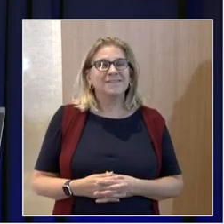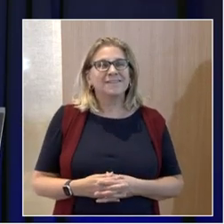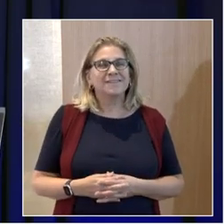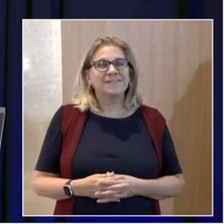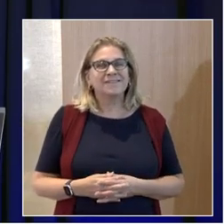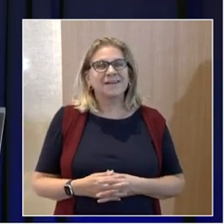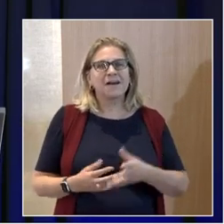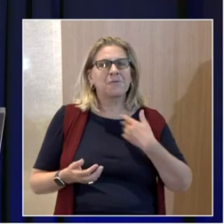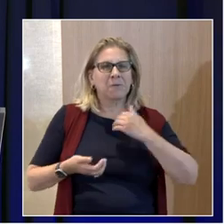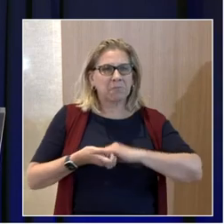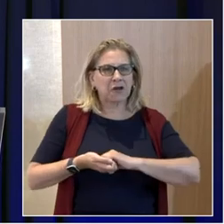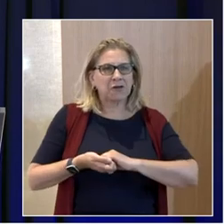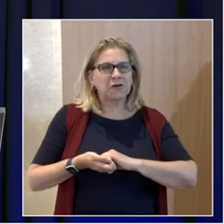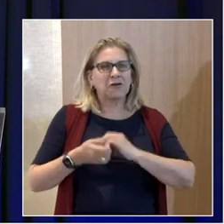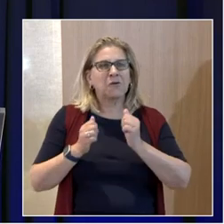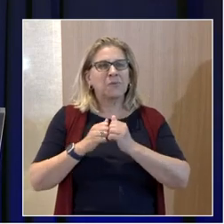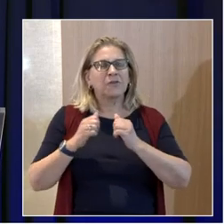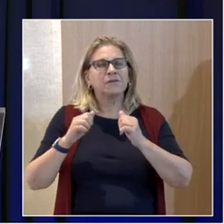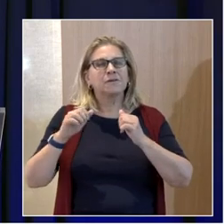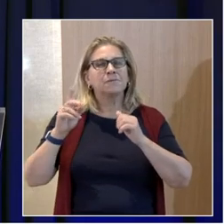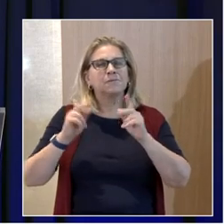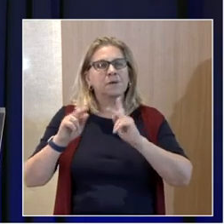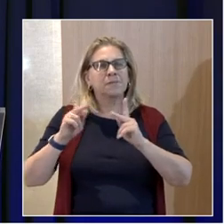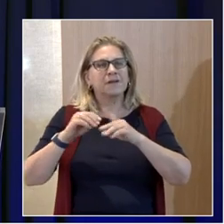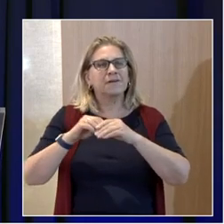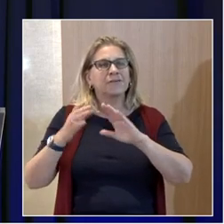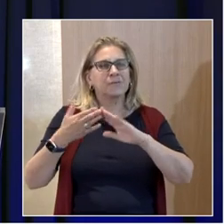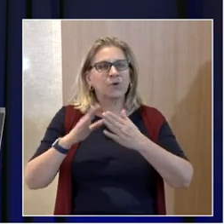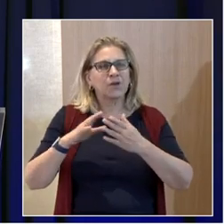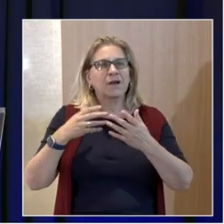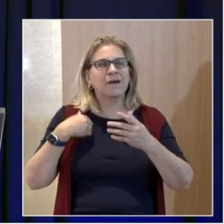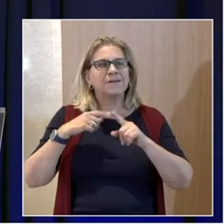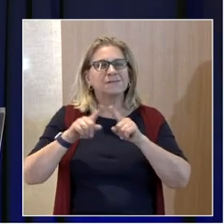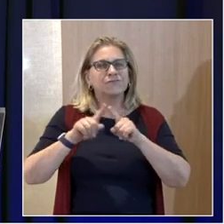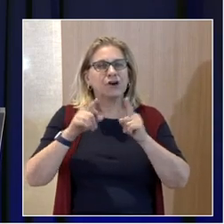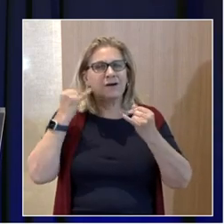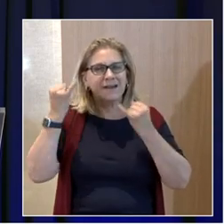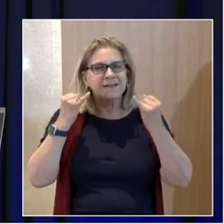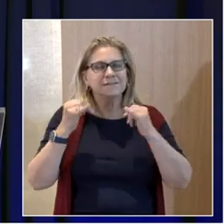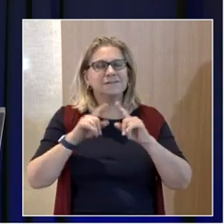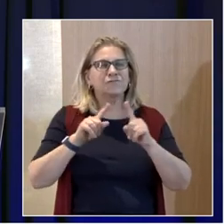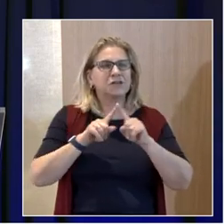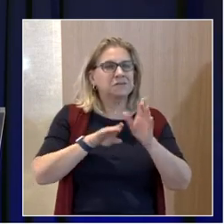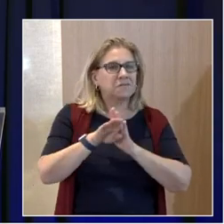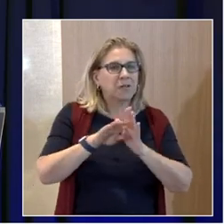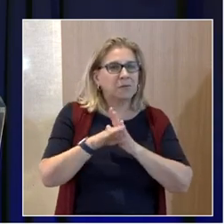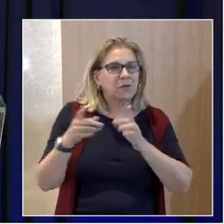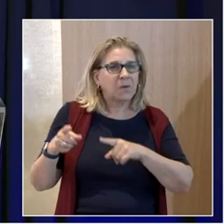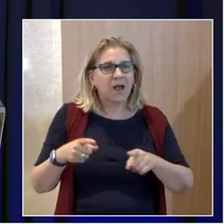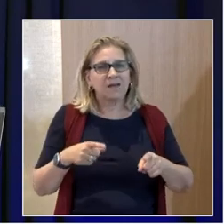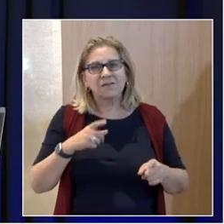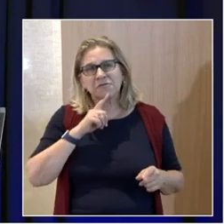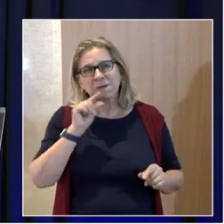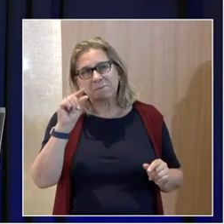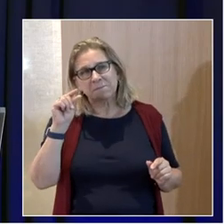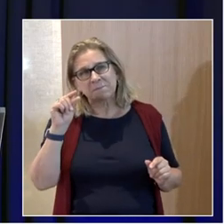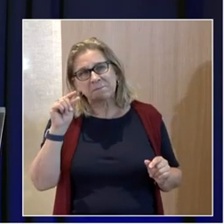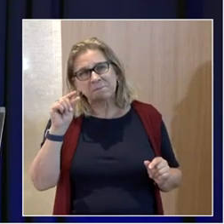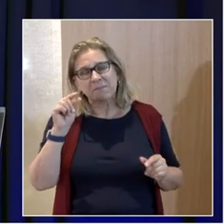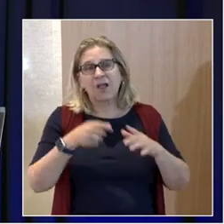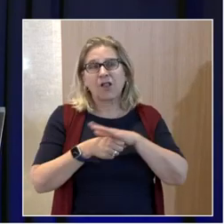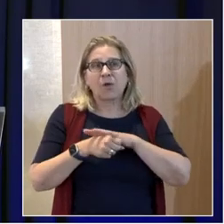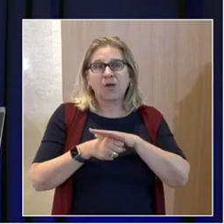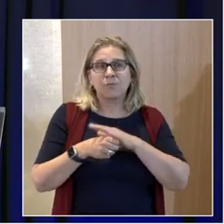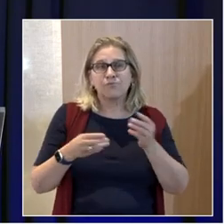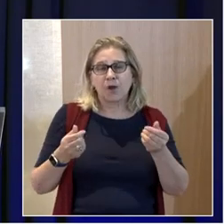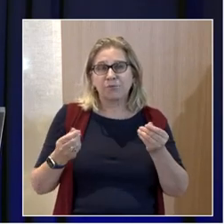development community and other utilized spaces. Some, we have very little local property in the downtown, but we have some, including